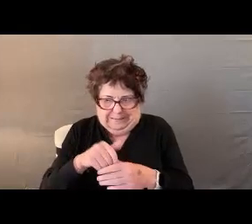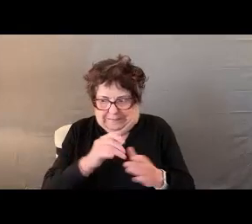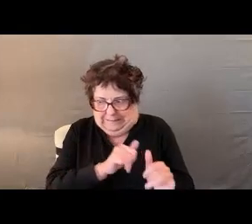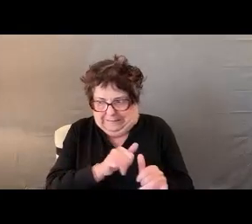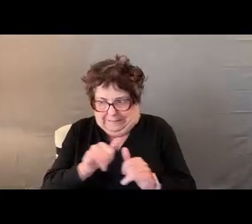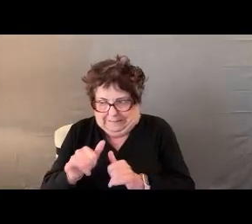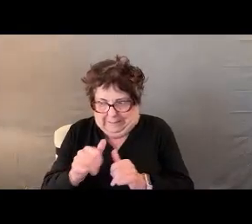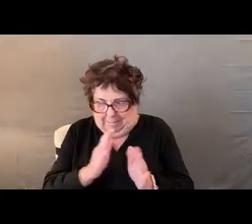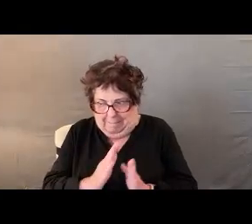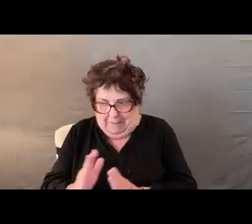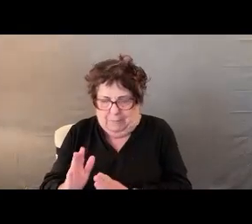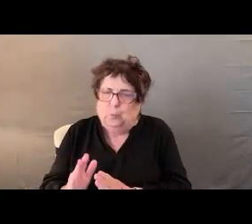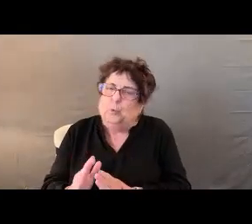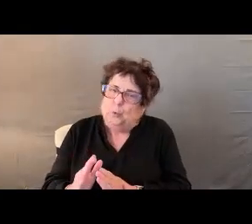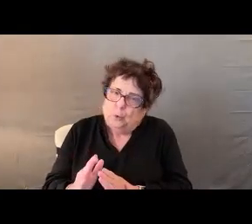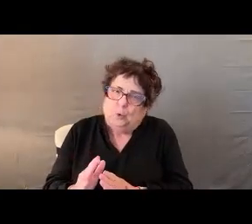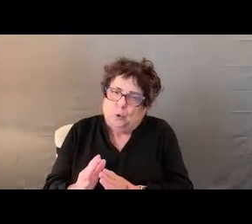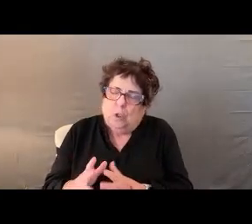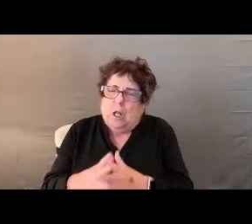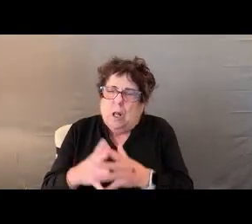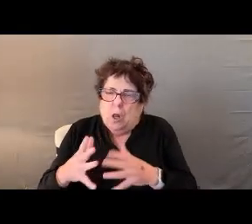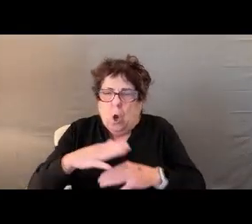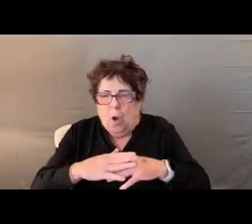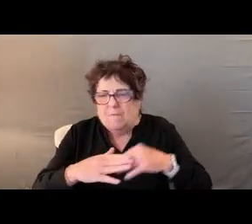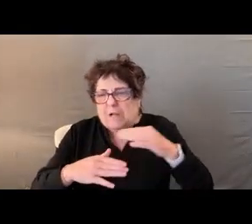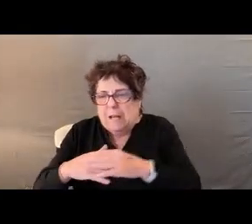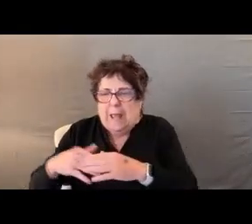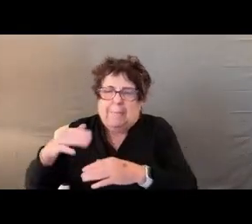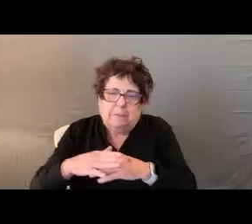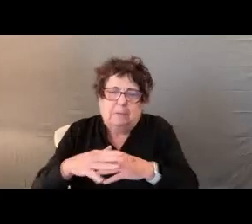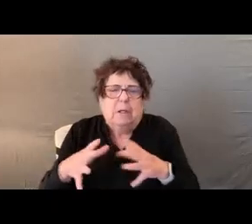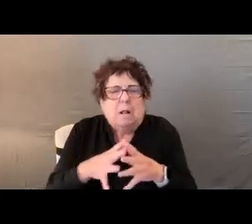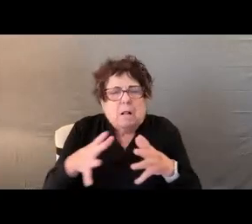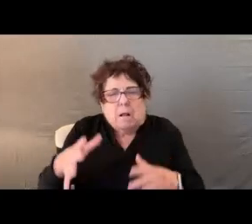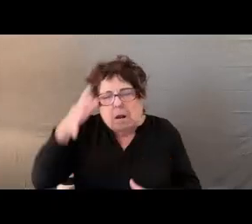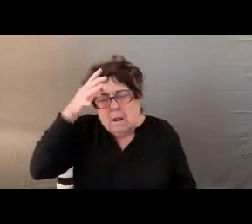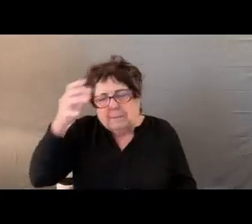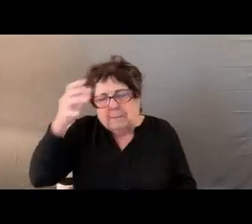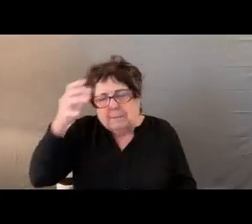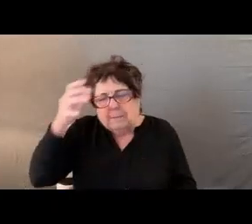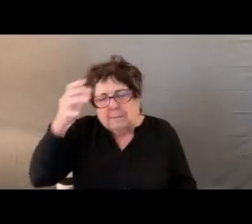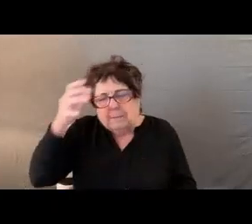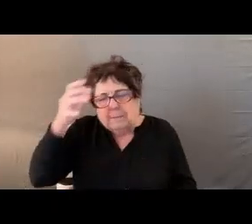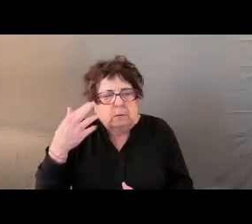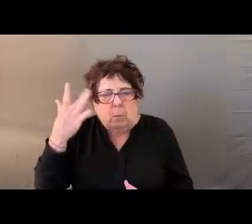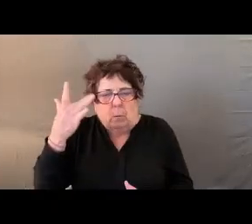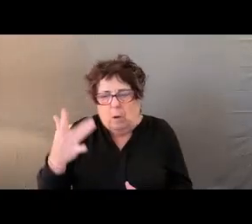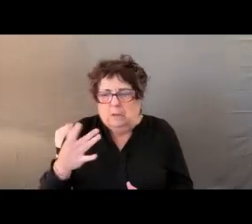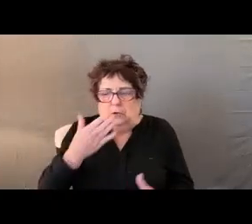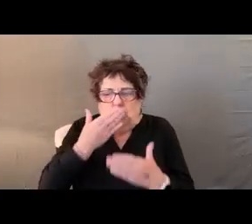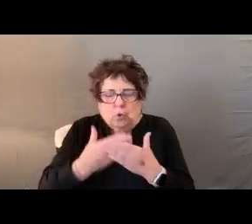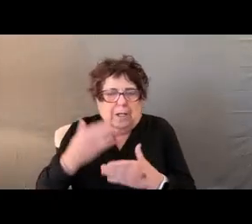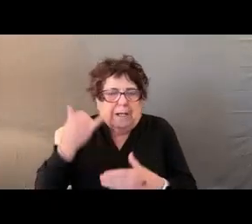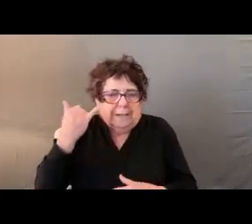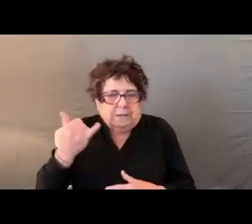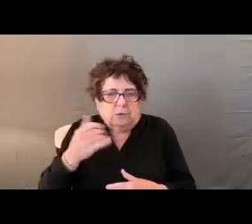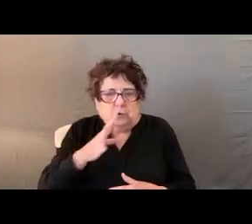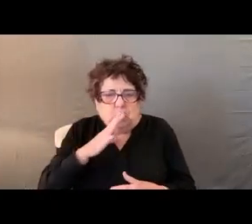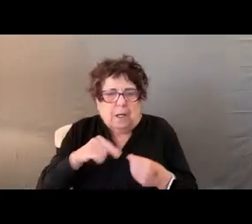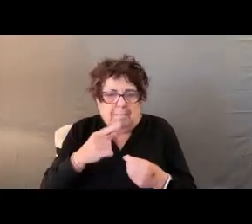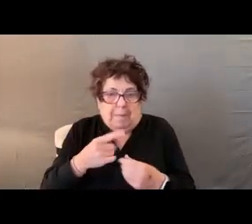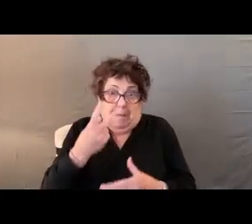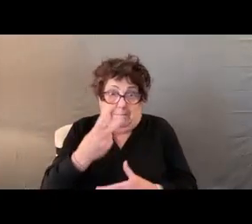there are a lot of sort of common sense reasons why it's a good idea to talk about both of them at the same time, there are